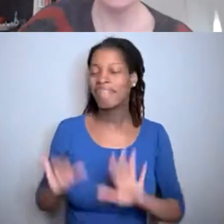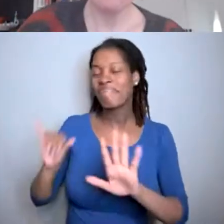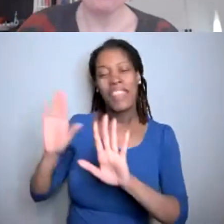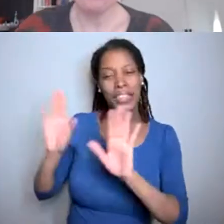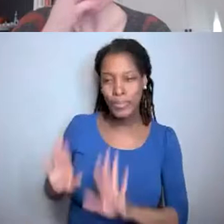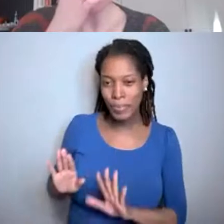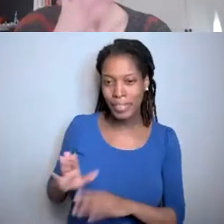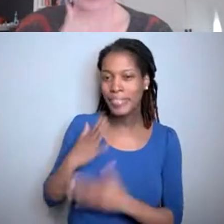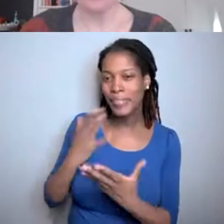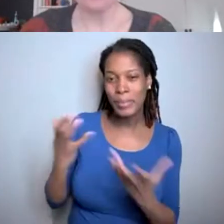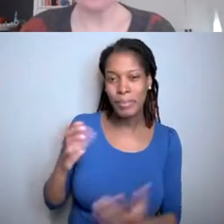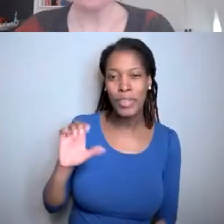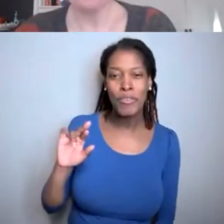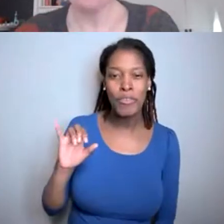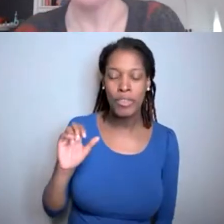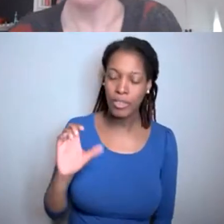yep